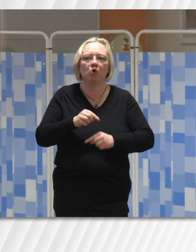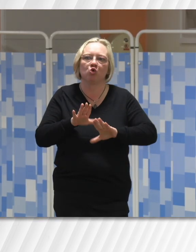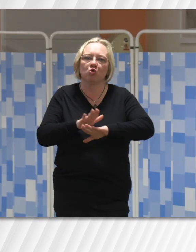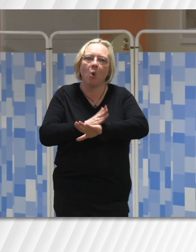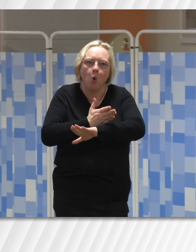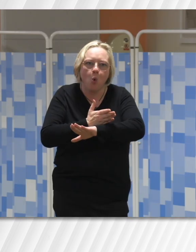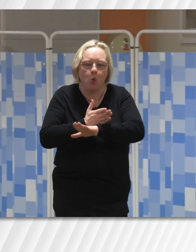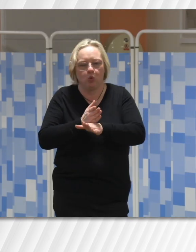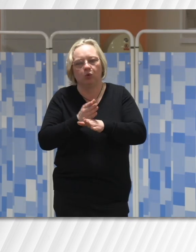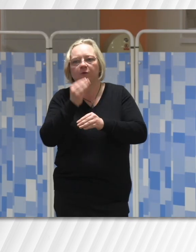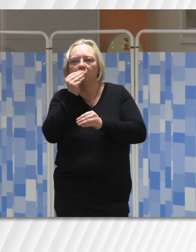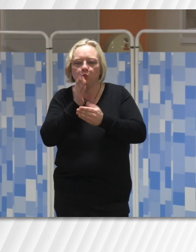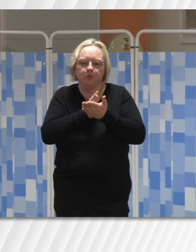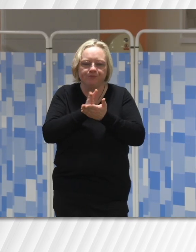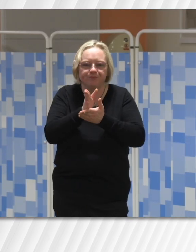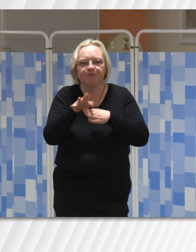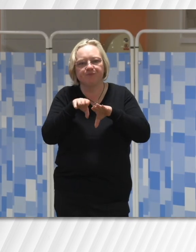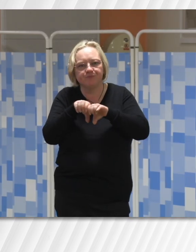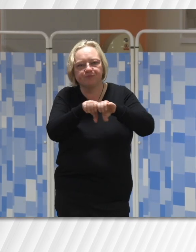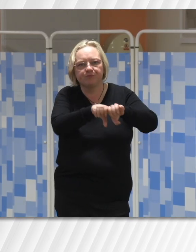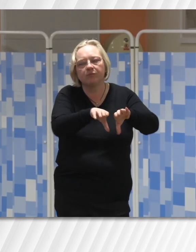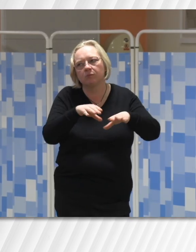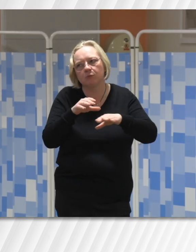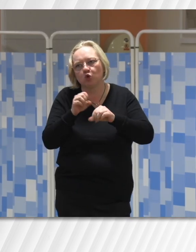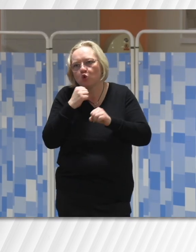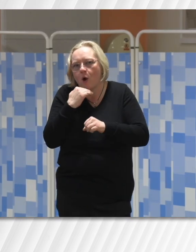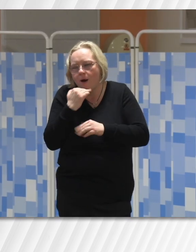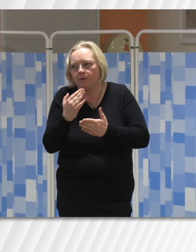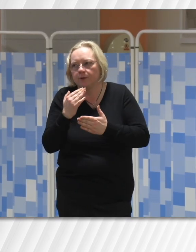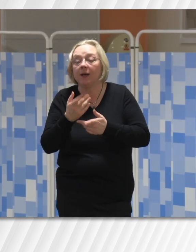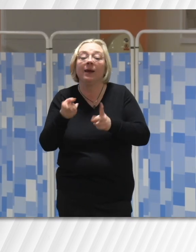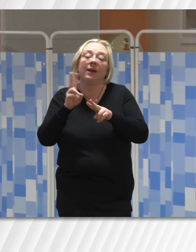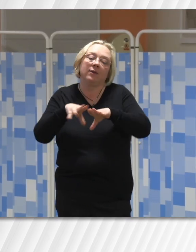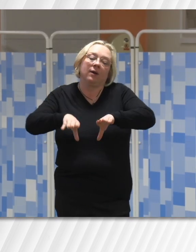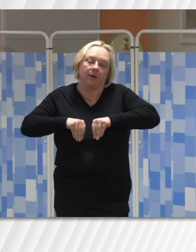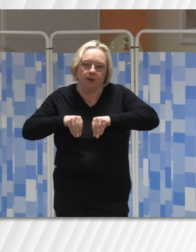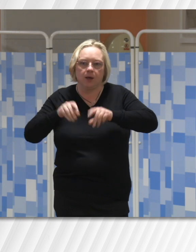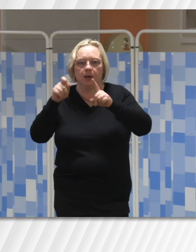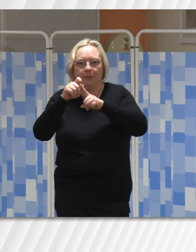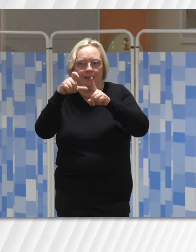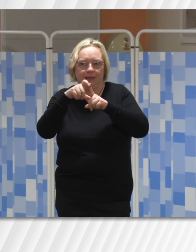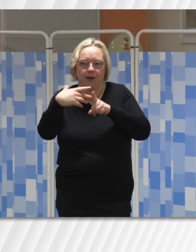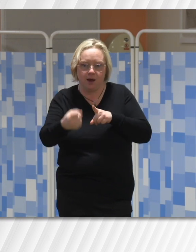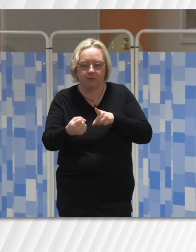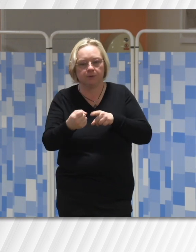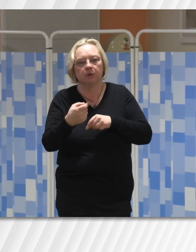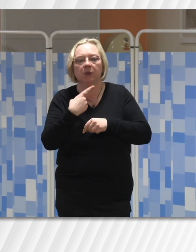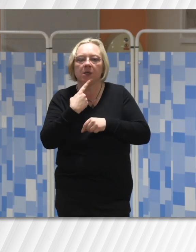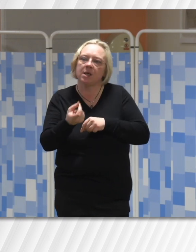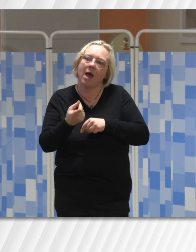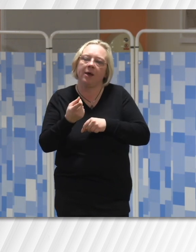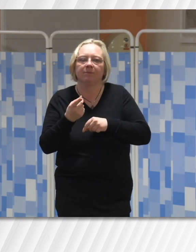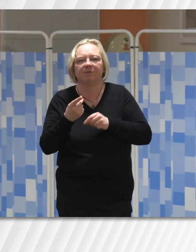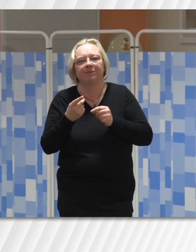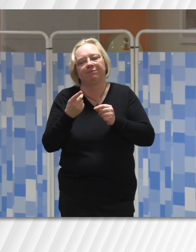food through at quite the same pace. If you've got Parkinson's, there's a suggestion that a Mediterranean diet is the